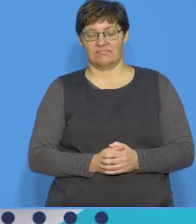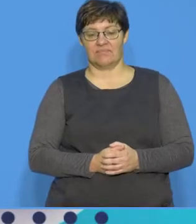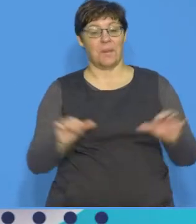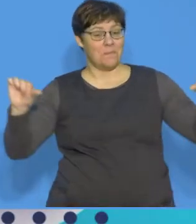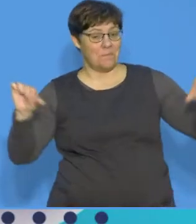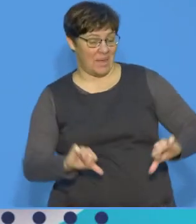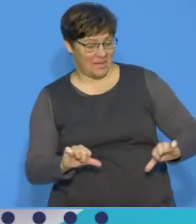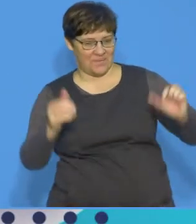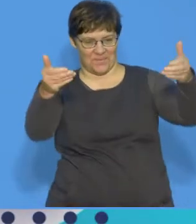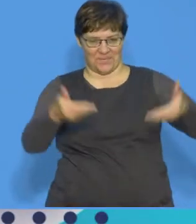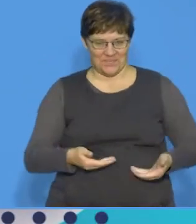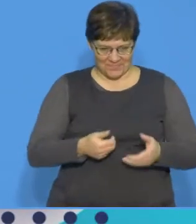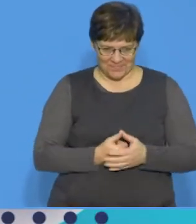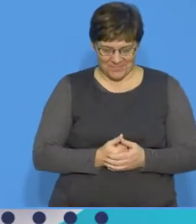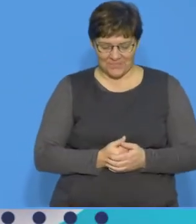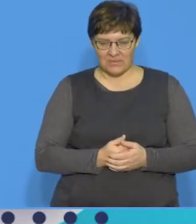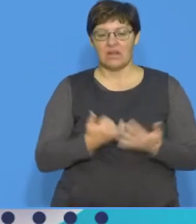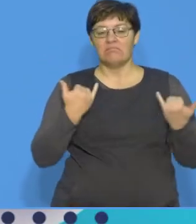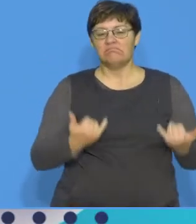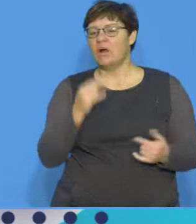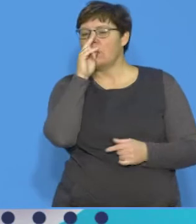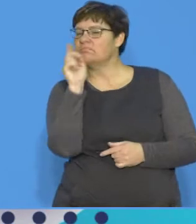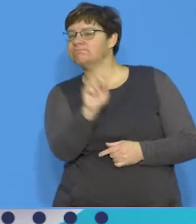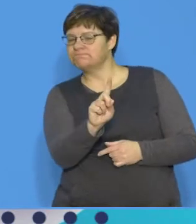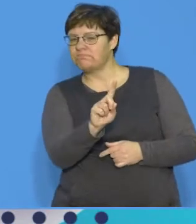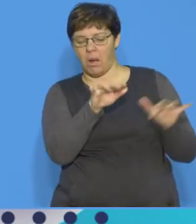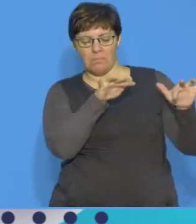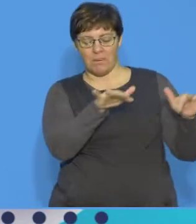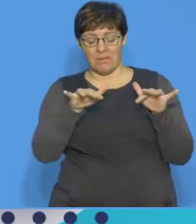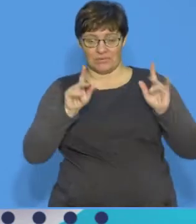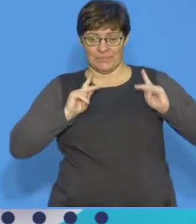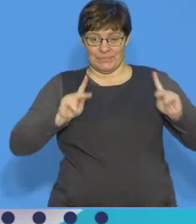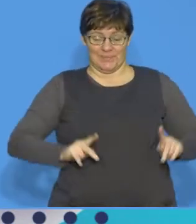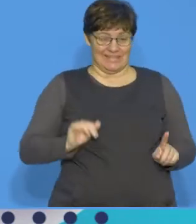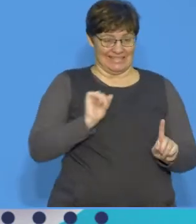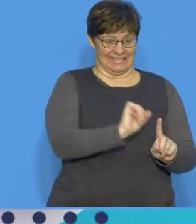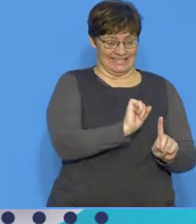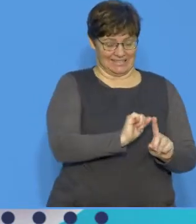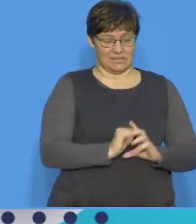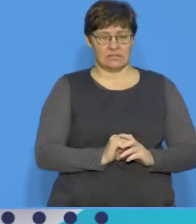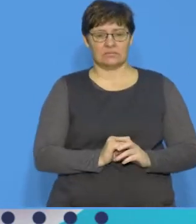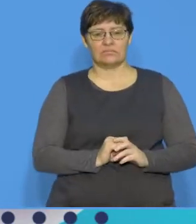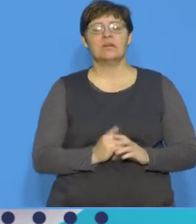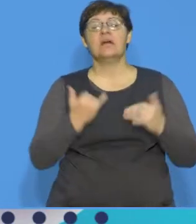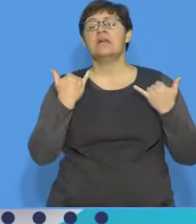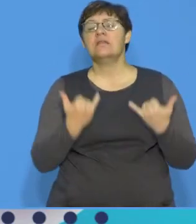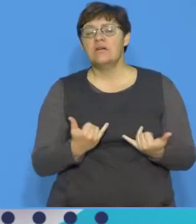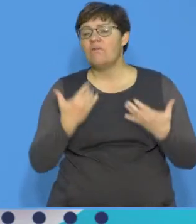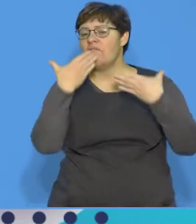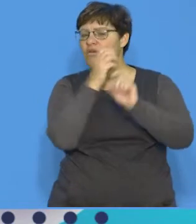Welcome back. We're looking at human populations, and in particular at the moment we're focusing